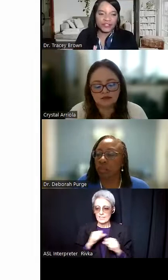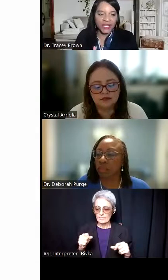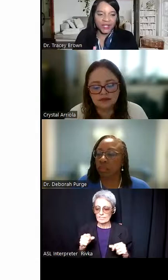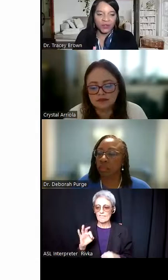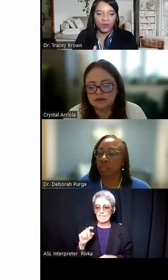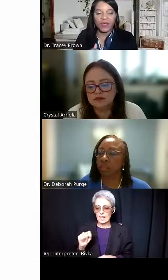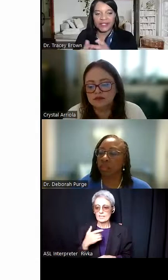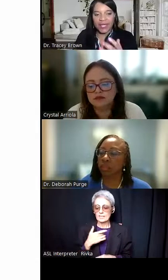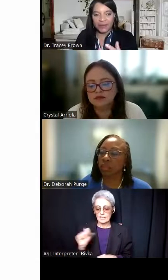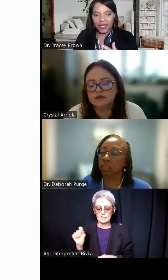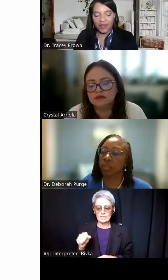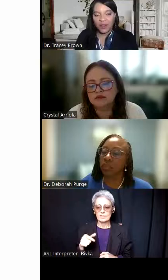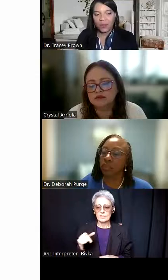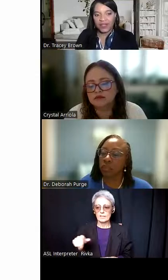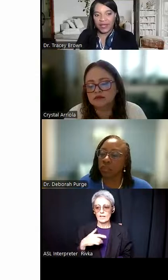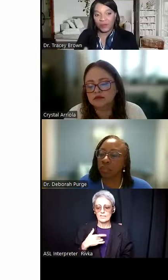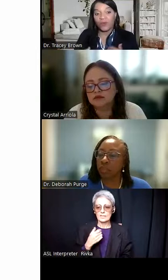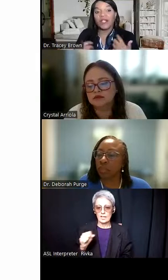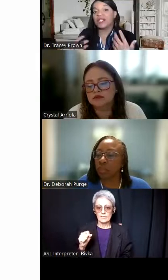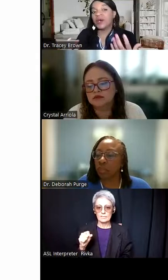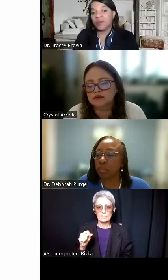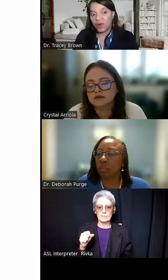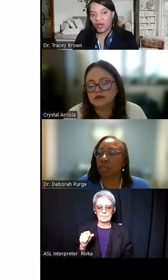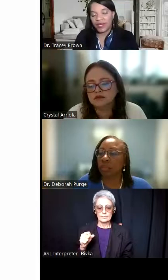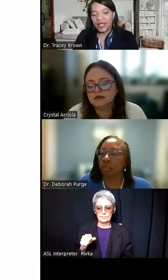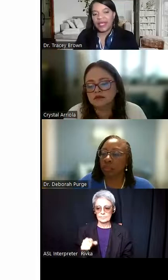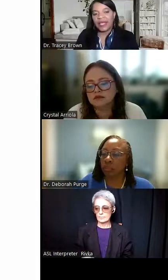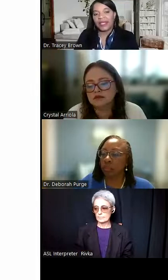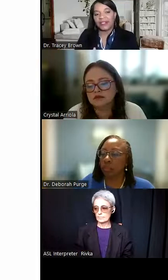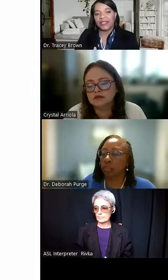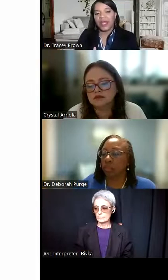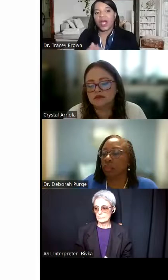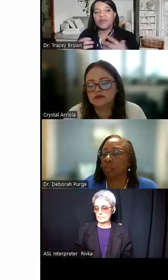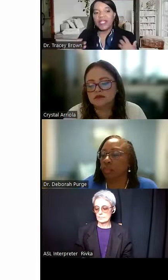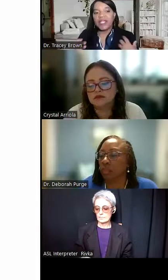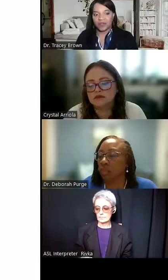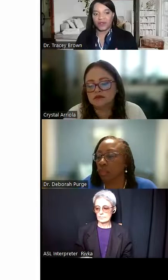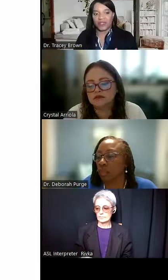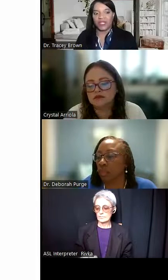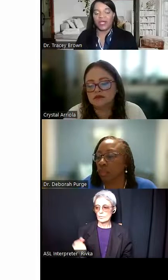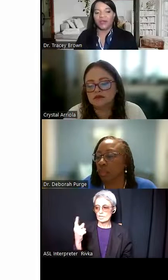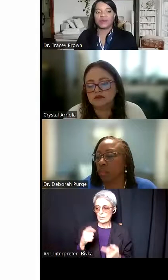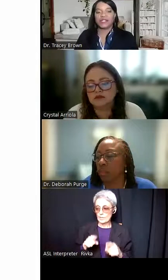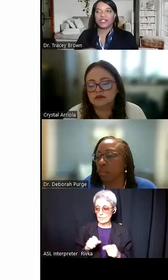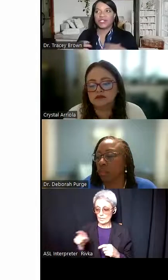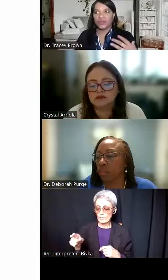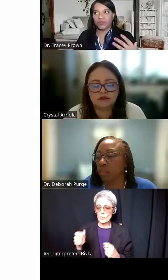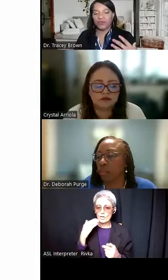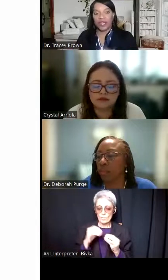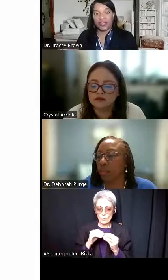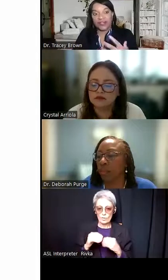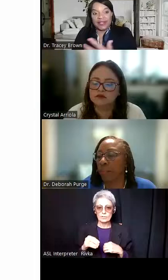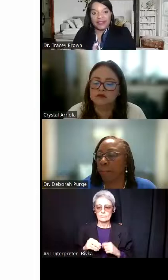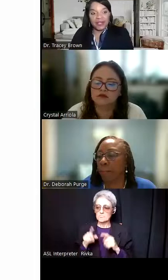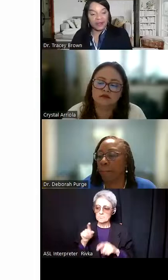we understand what is happening with them. We want to know more. And our behavior then helps